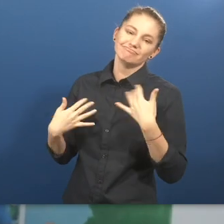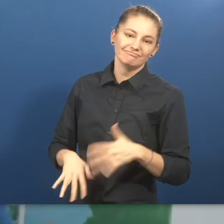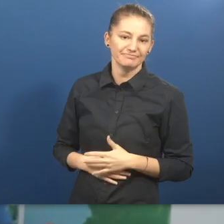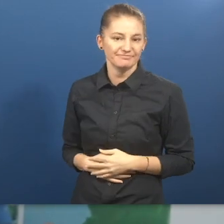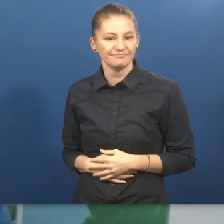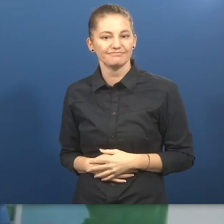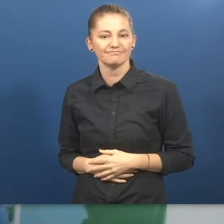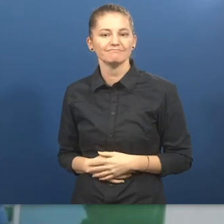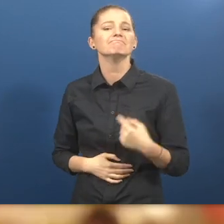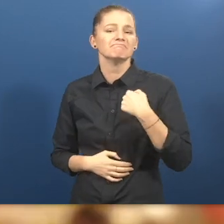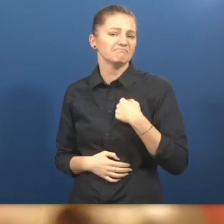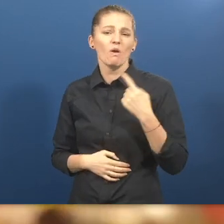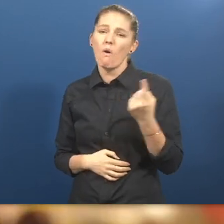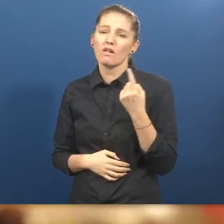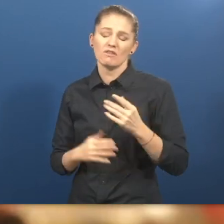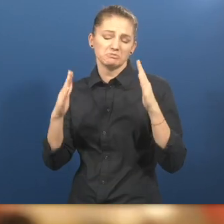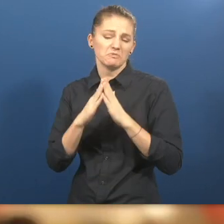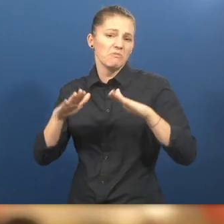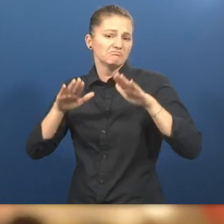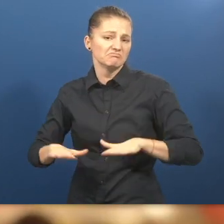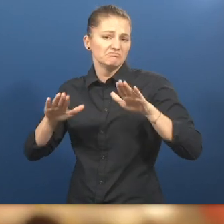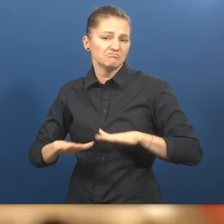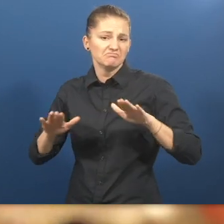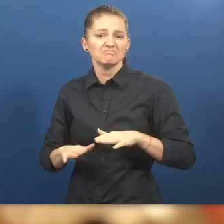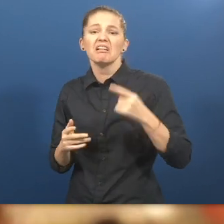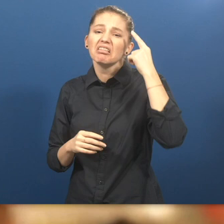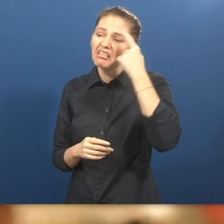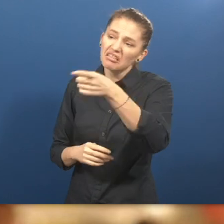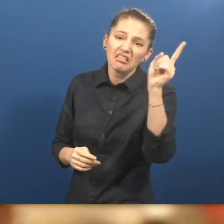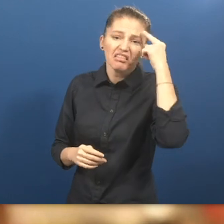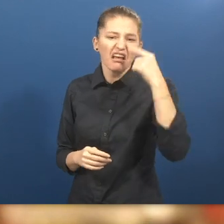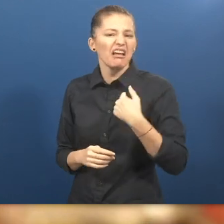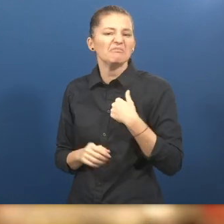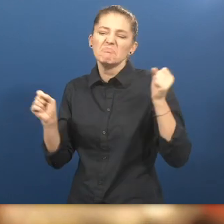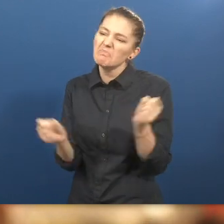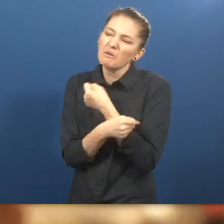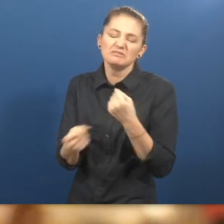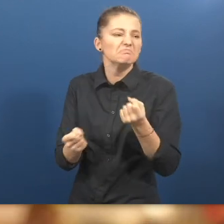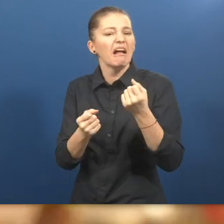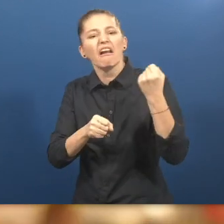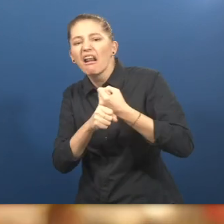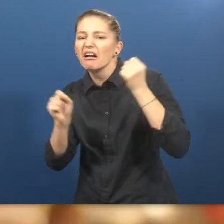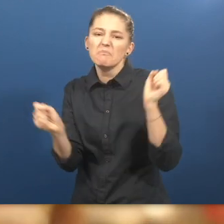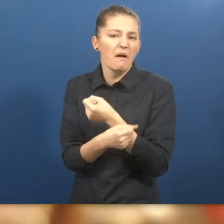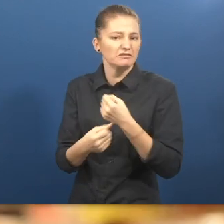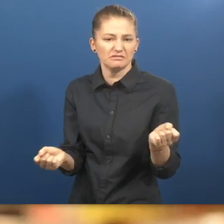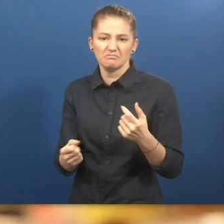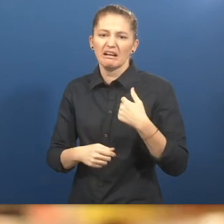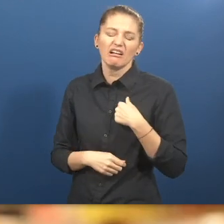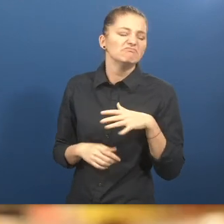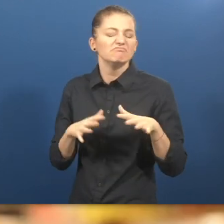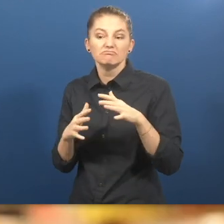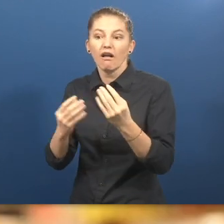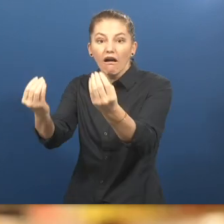me. Dilova Hossein. I used to sit at home. Everyone thought I would not be able to do anything. I got this scope